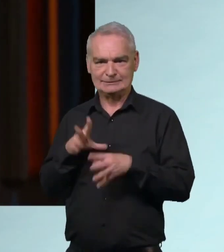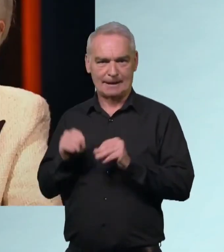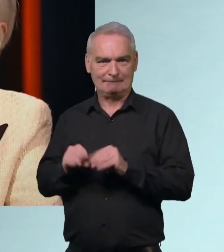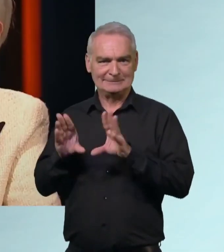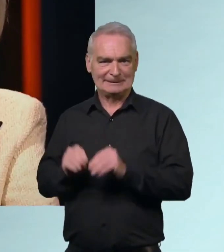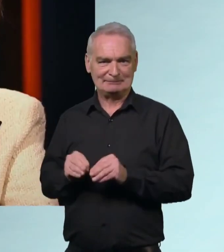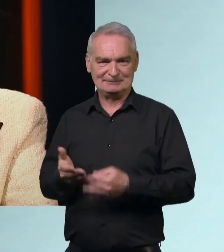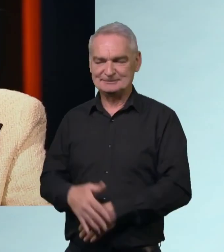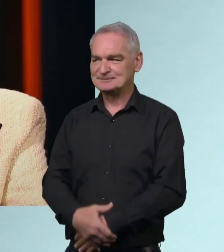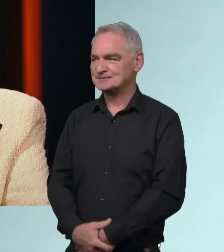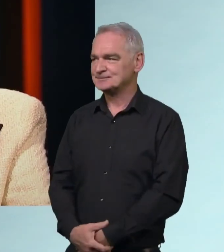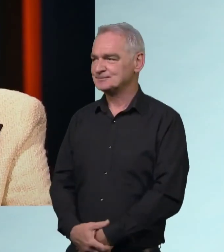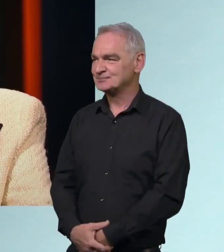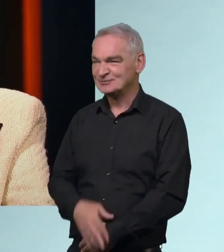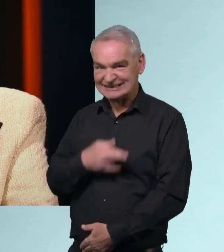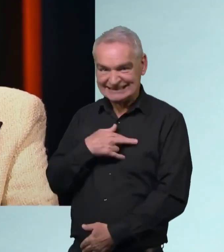Really?